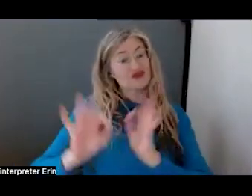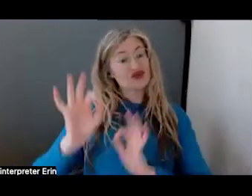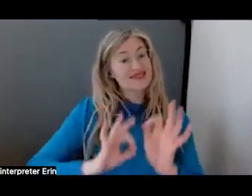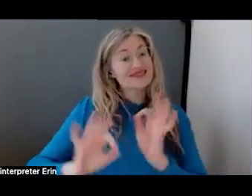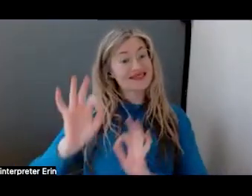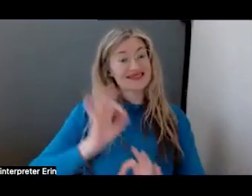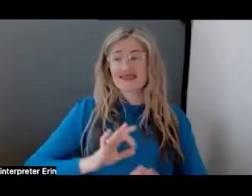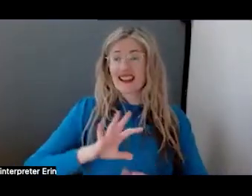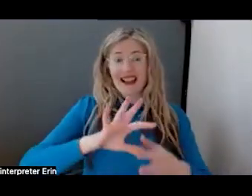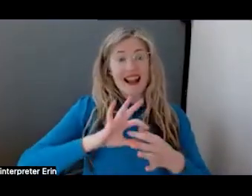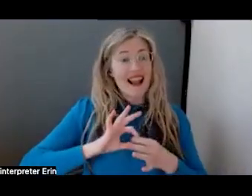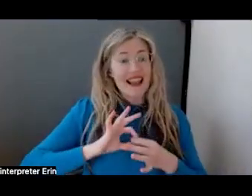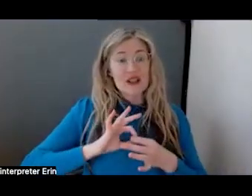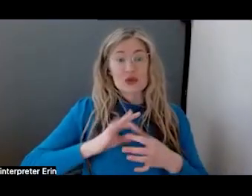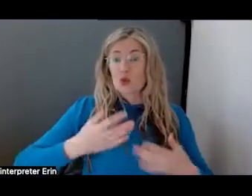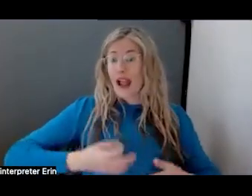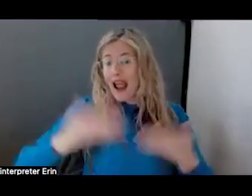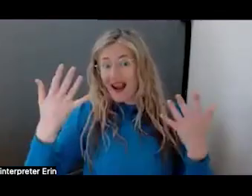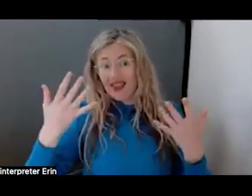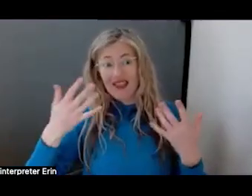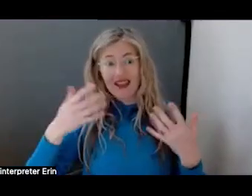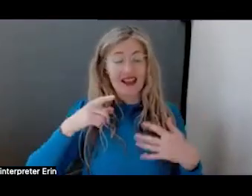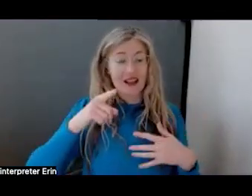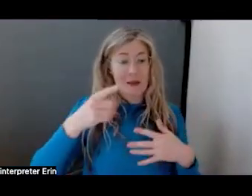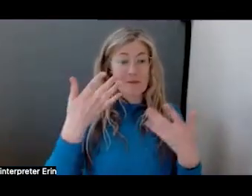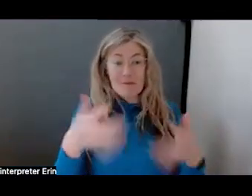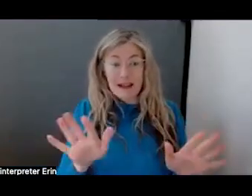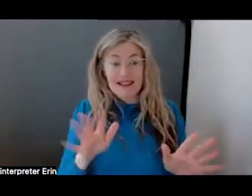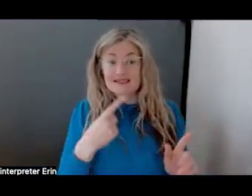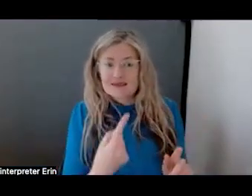take questions from panelists to panelists,